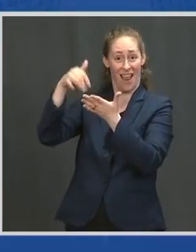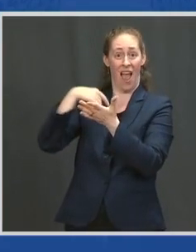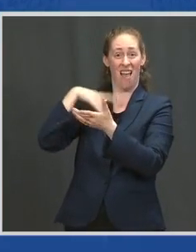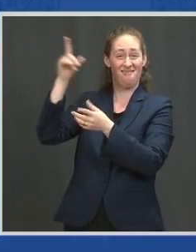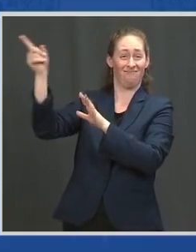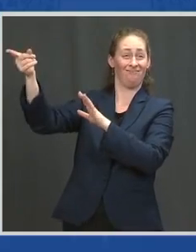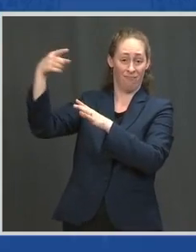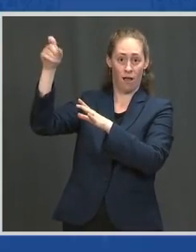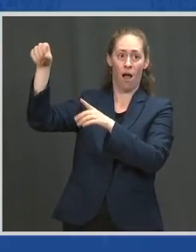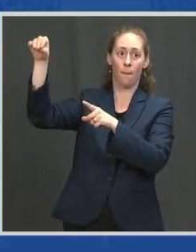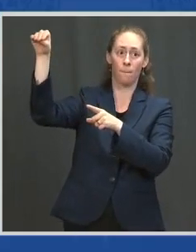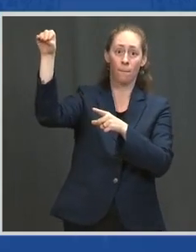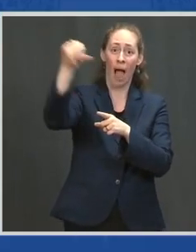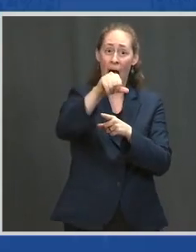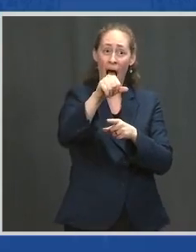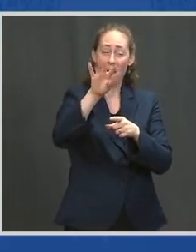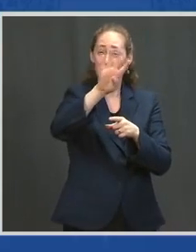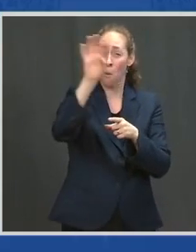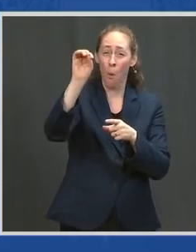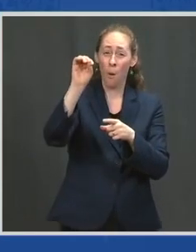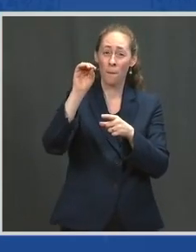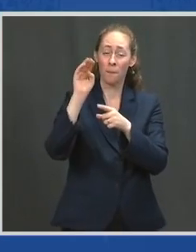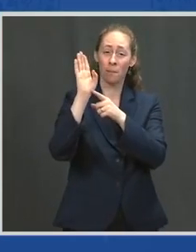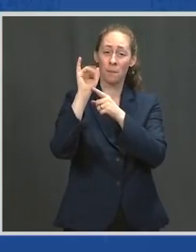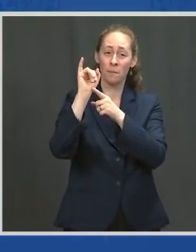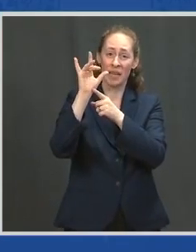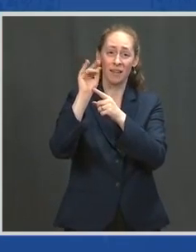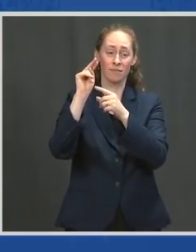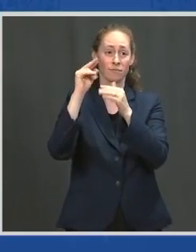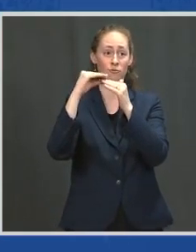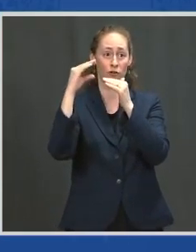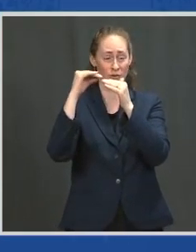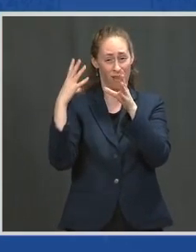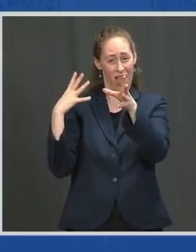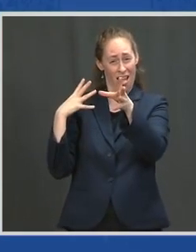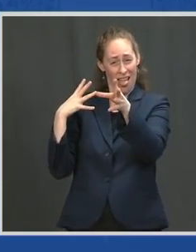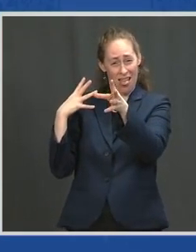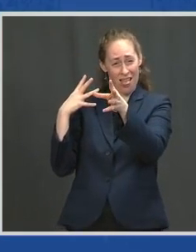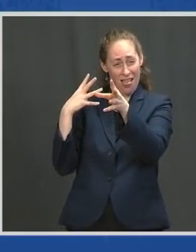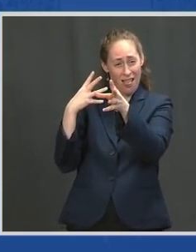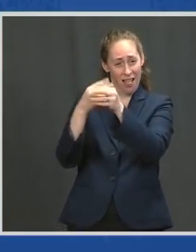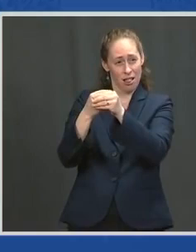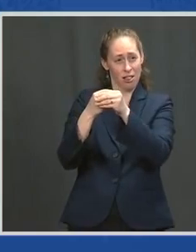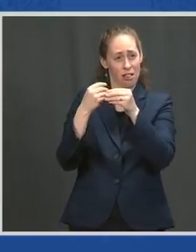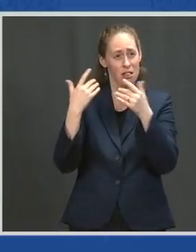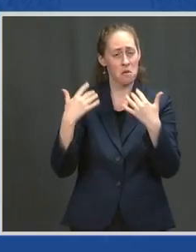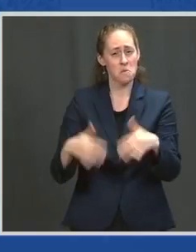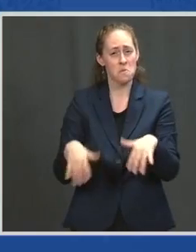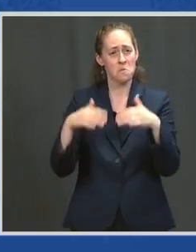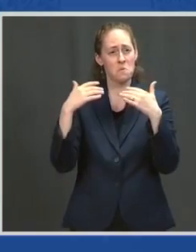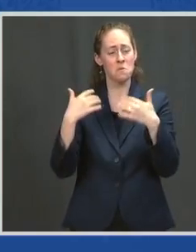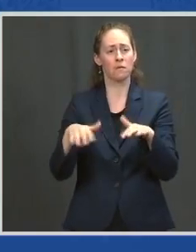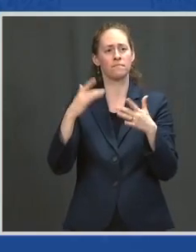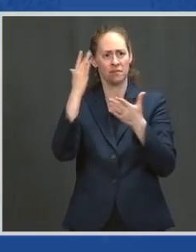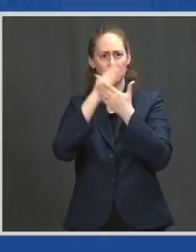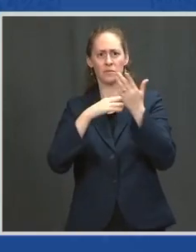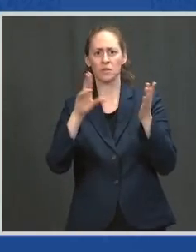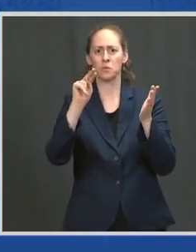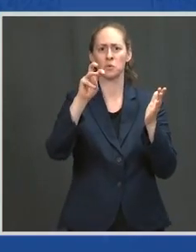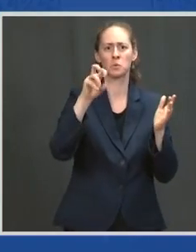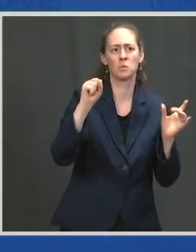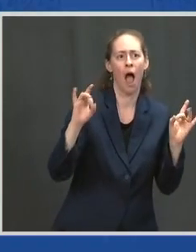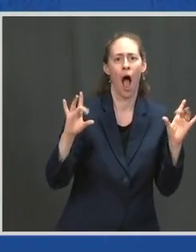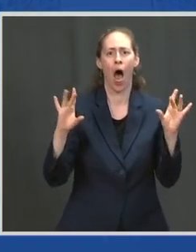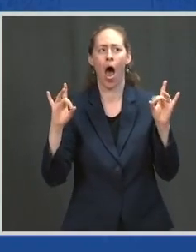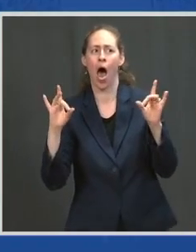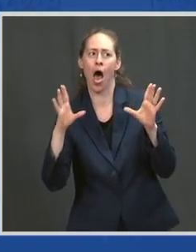is I keep hearing on the press, Biden's going to raise your taxes. Anybody making less than $400,000 a year will not pay